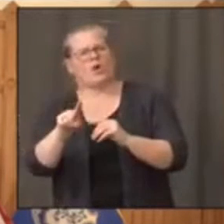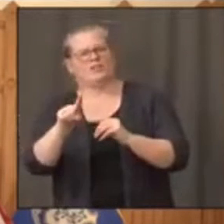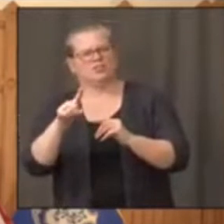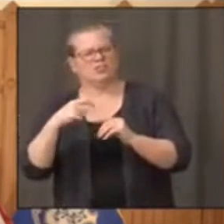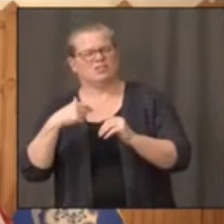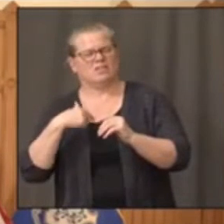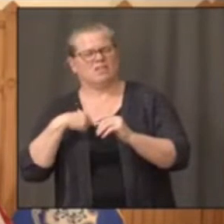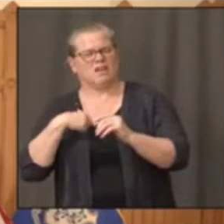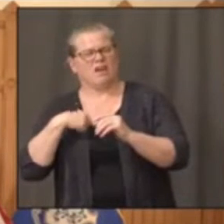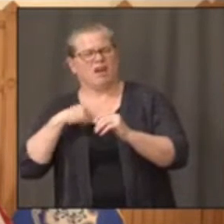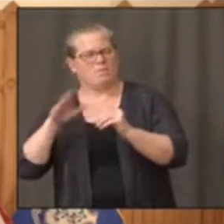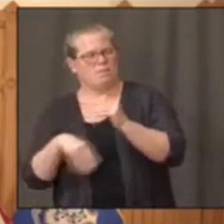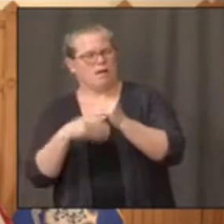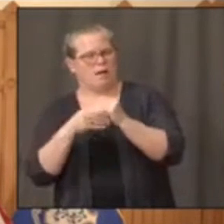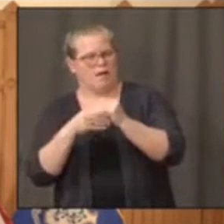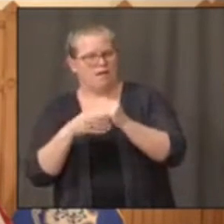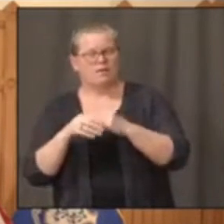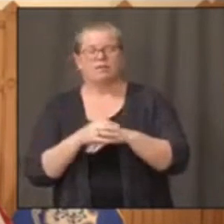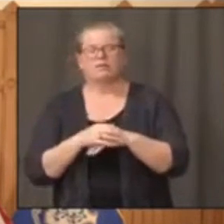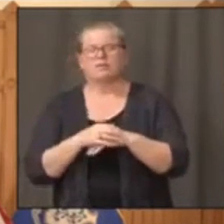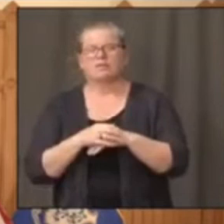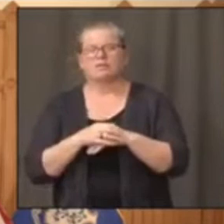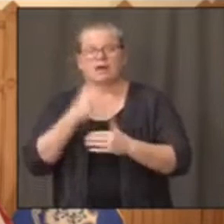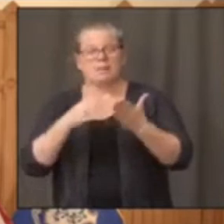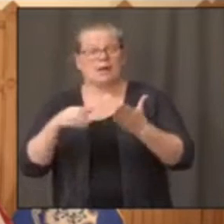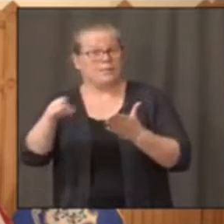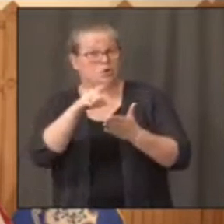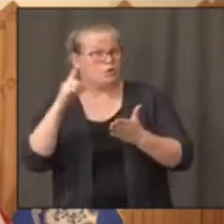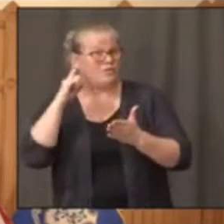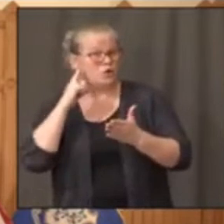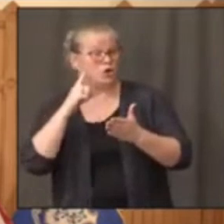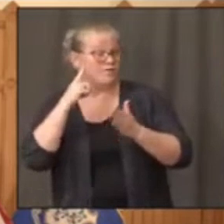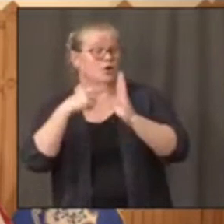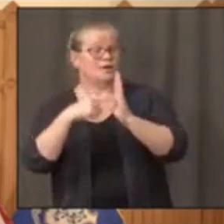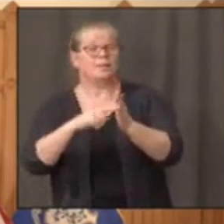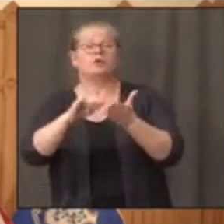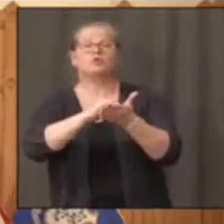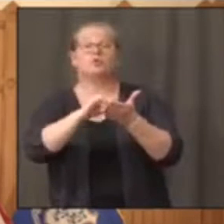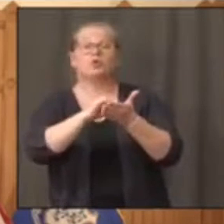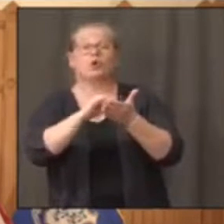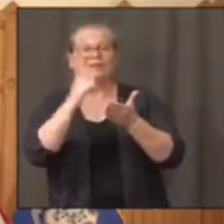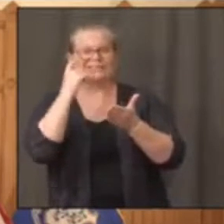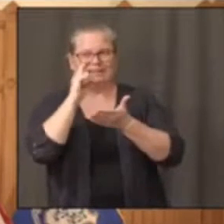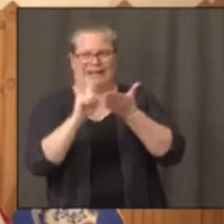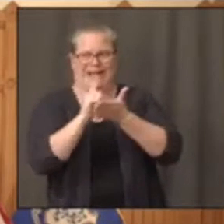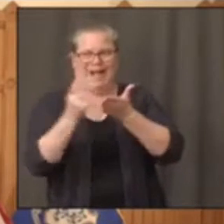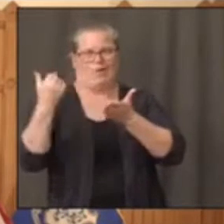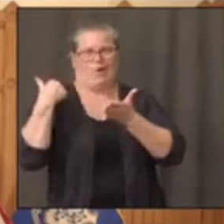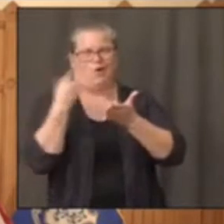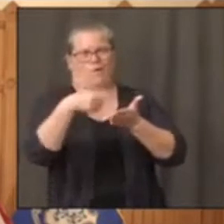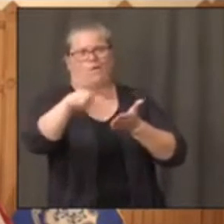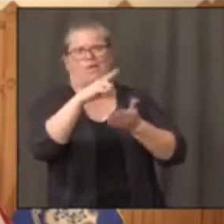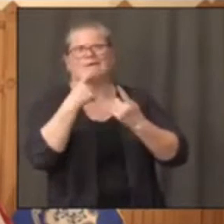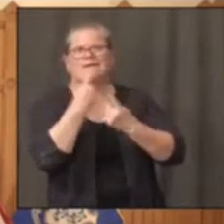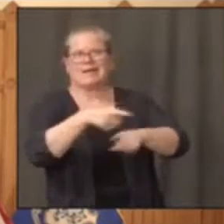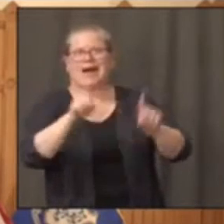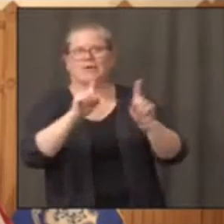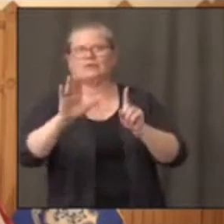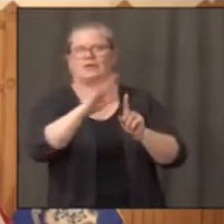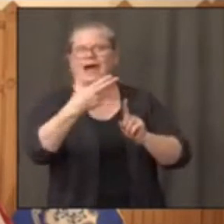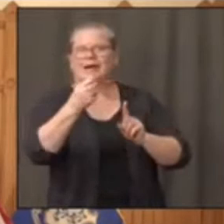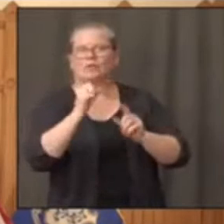high school sports. New York has now postponed its fall season. That just came out in the last hour or so. And New York has canceled